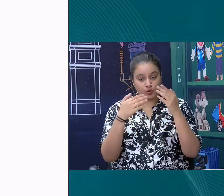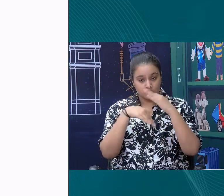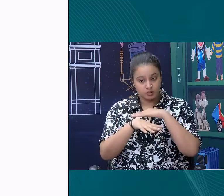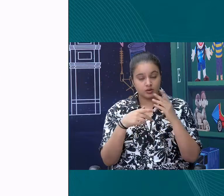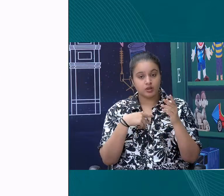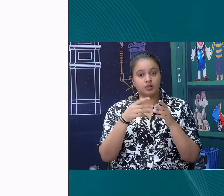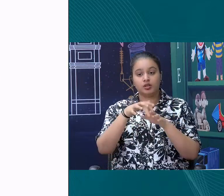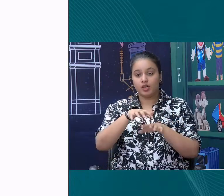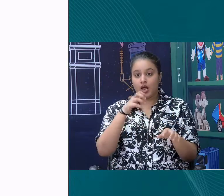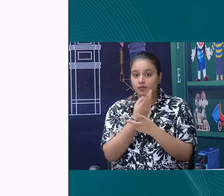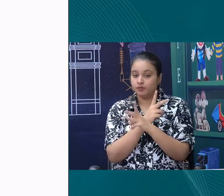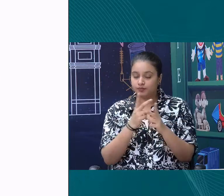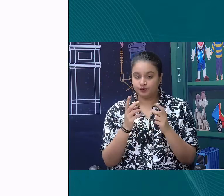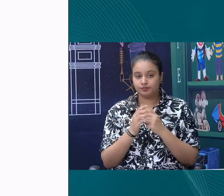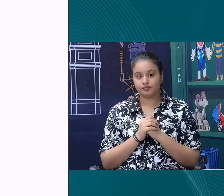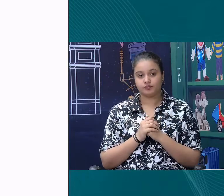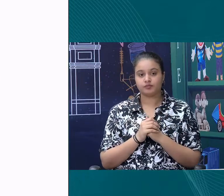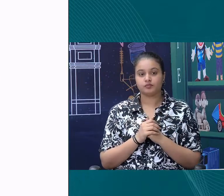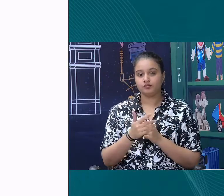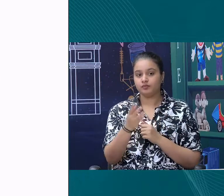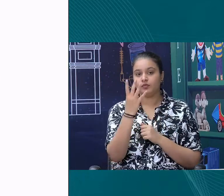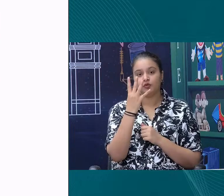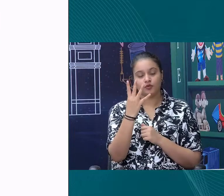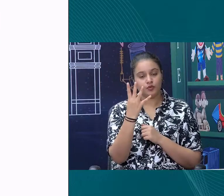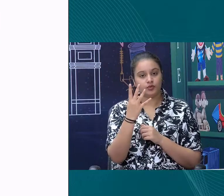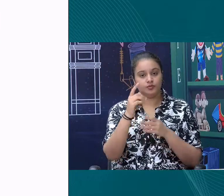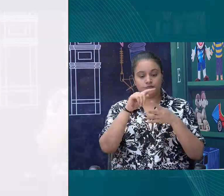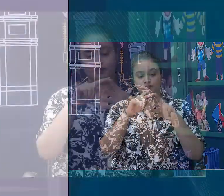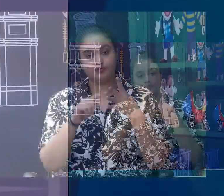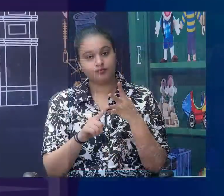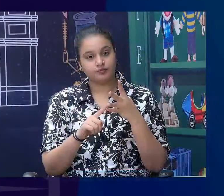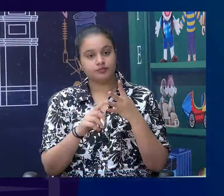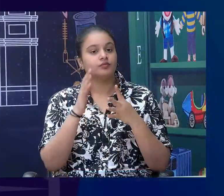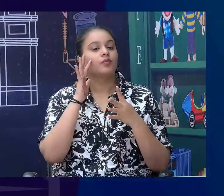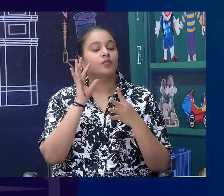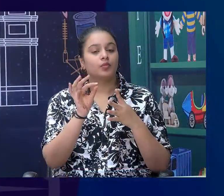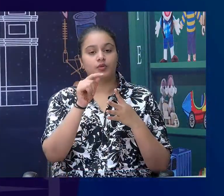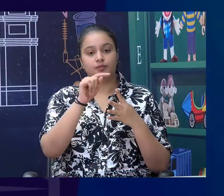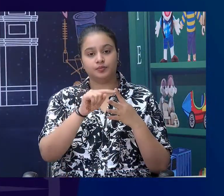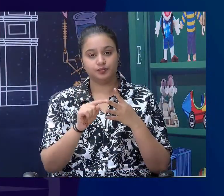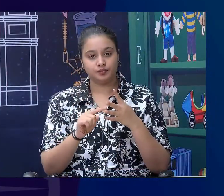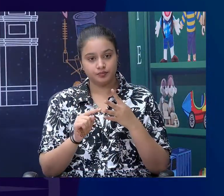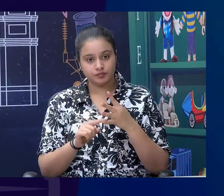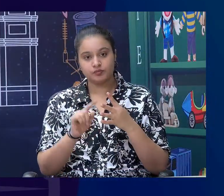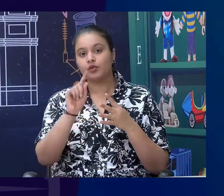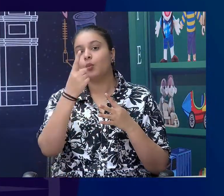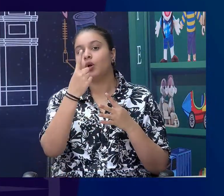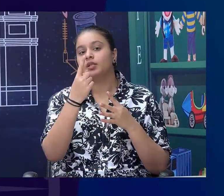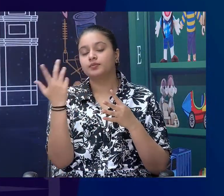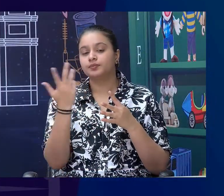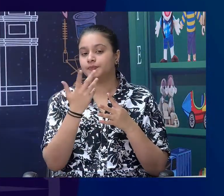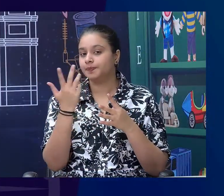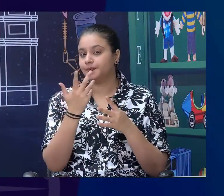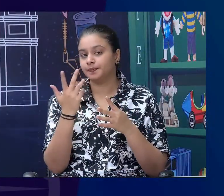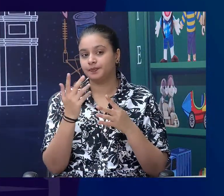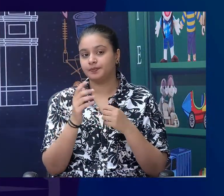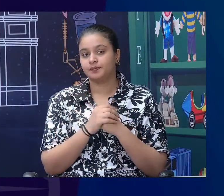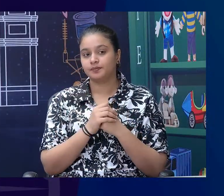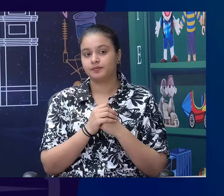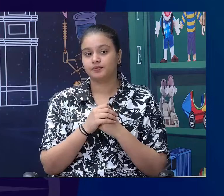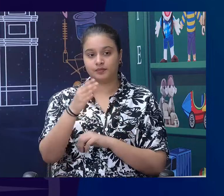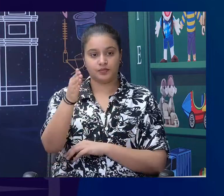you can see, we have 4 characters, 4 main characters. Can you tell me the first one? Of course, it's